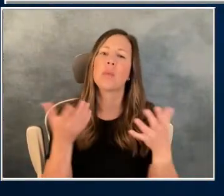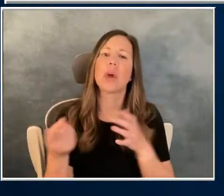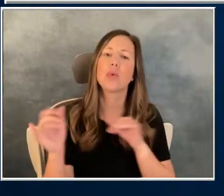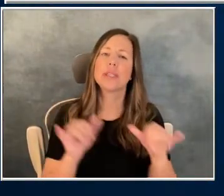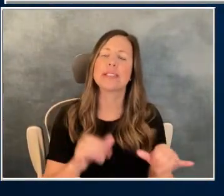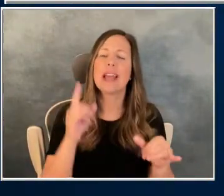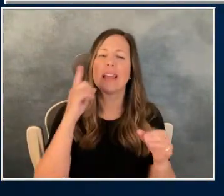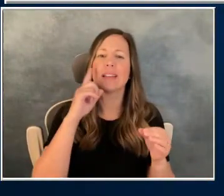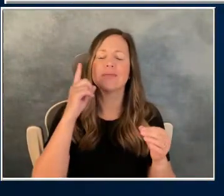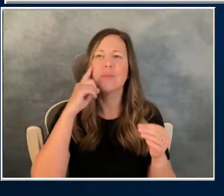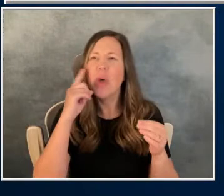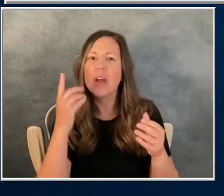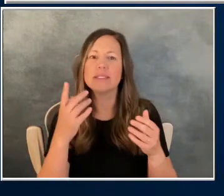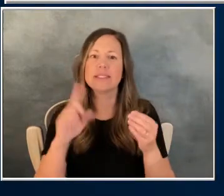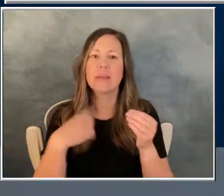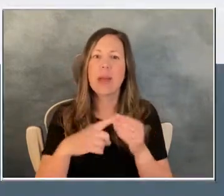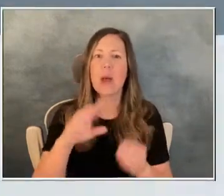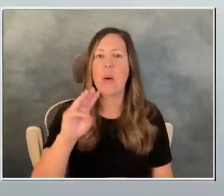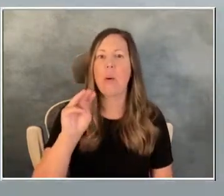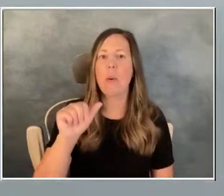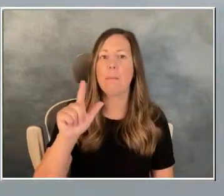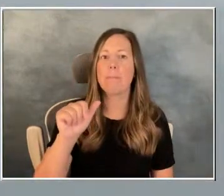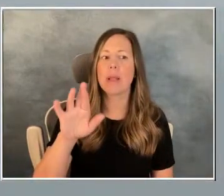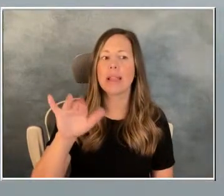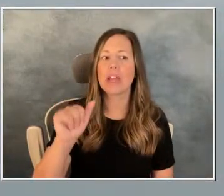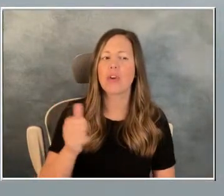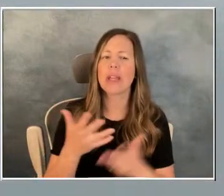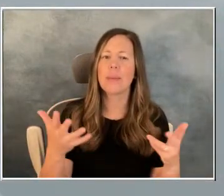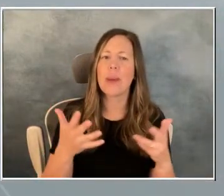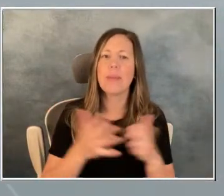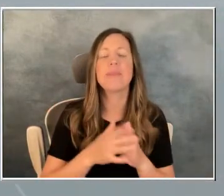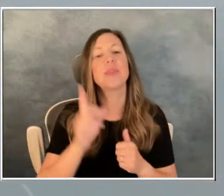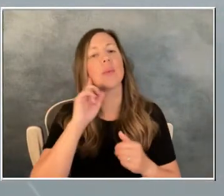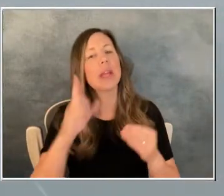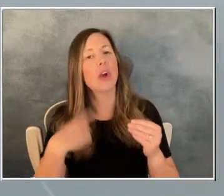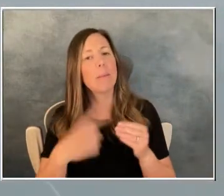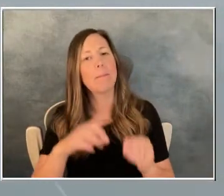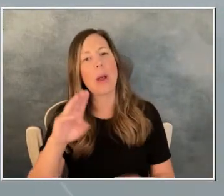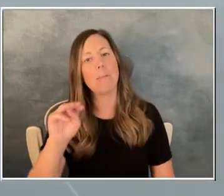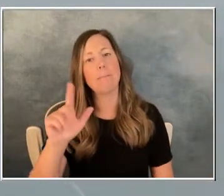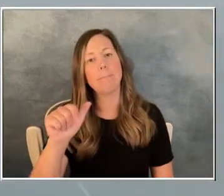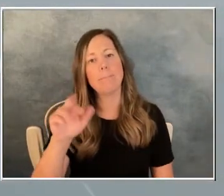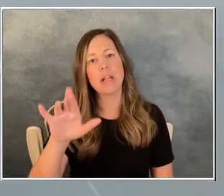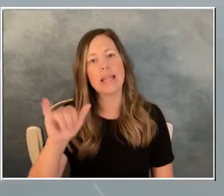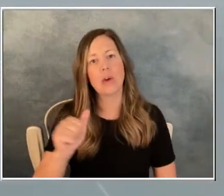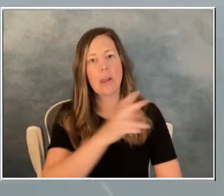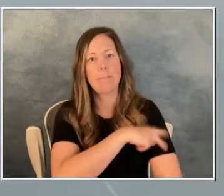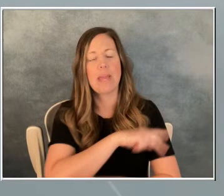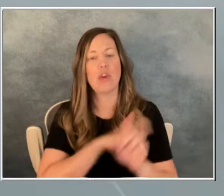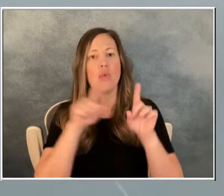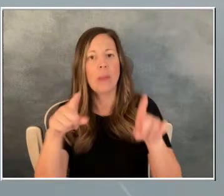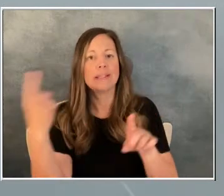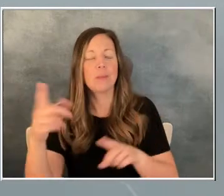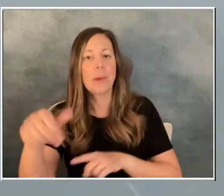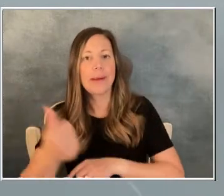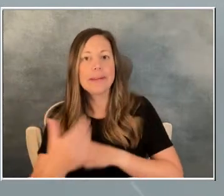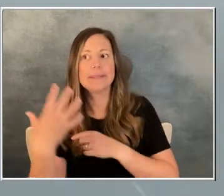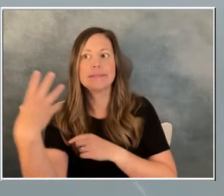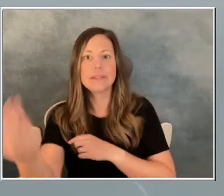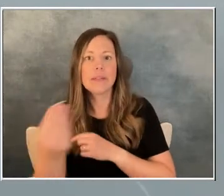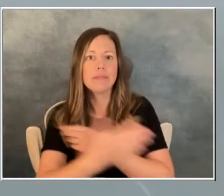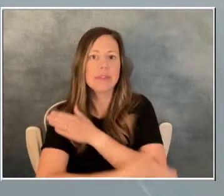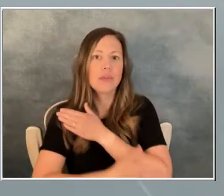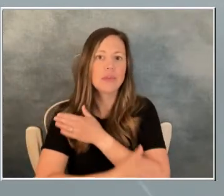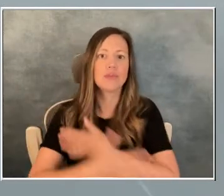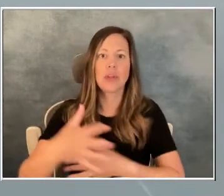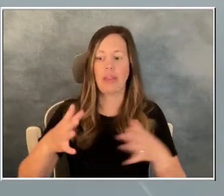malaria, because normally in the U.S., we hear about malaria patients that might have gone somewhere else, traveled out of the country, got malaria, come back